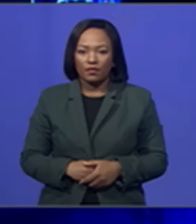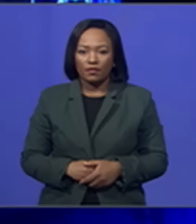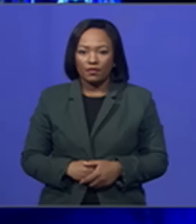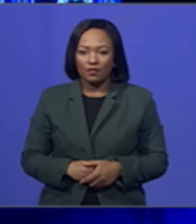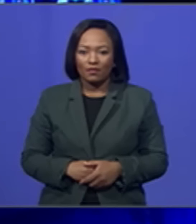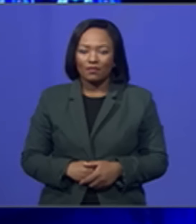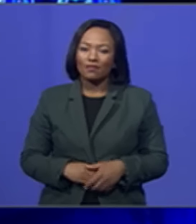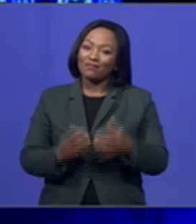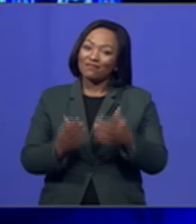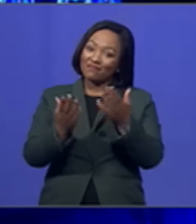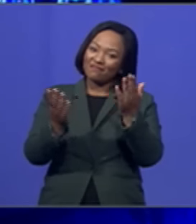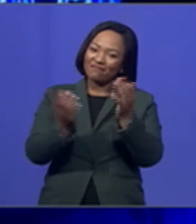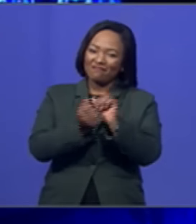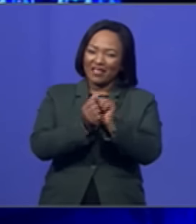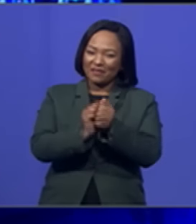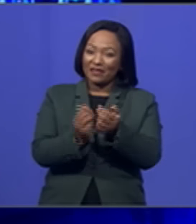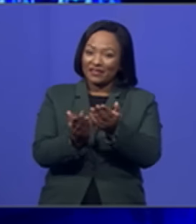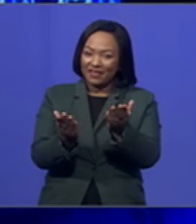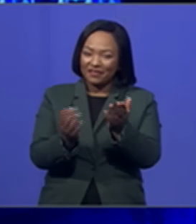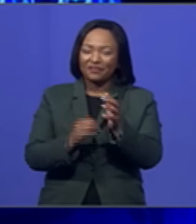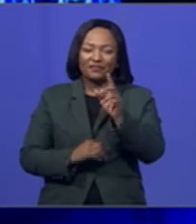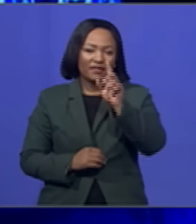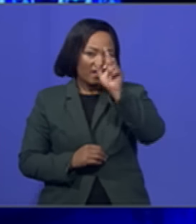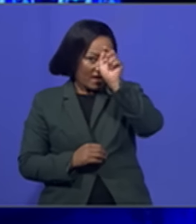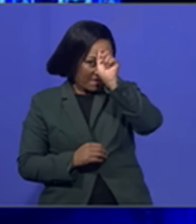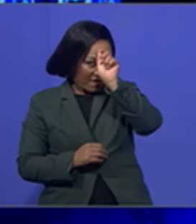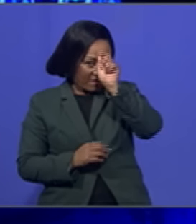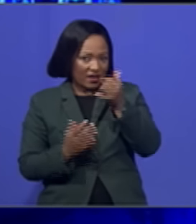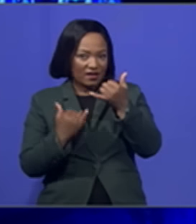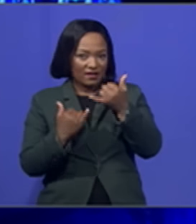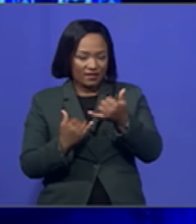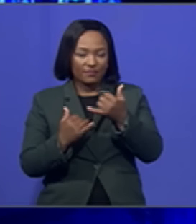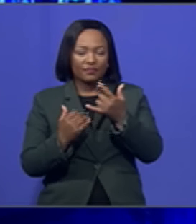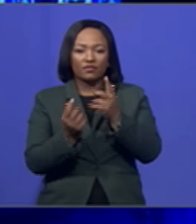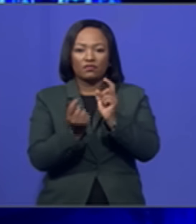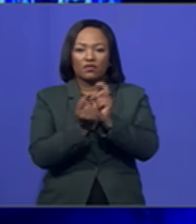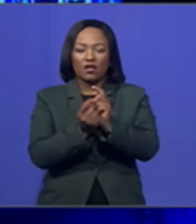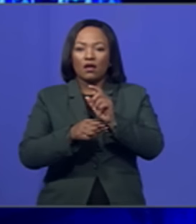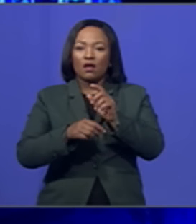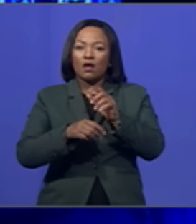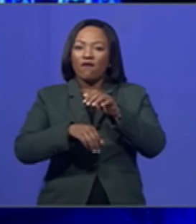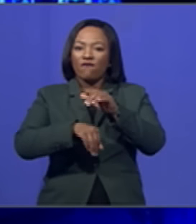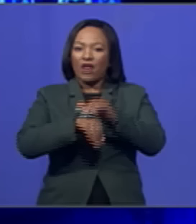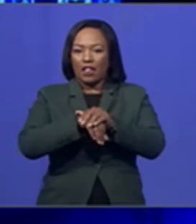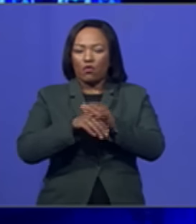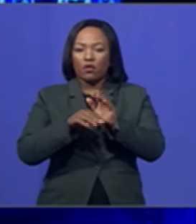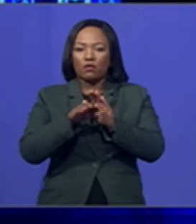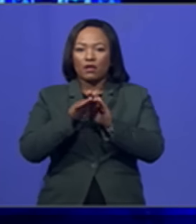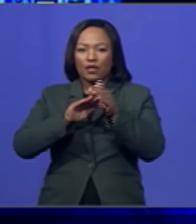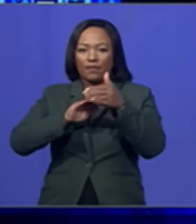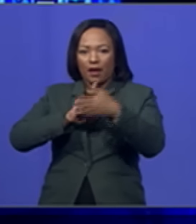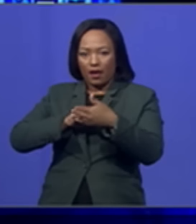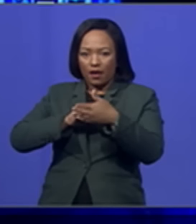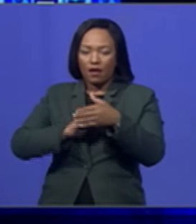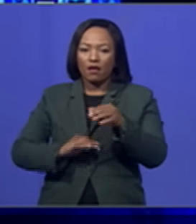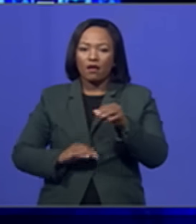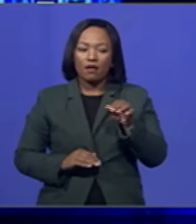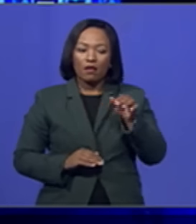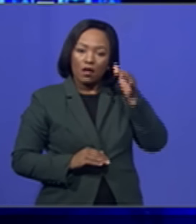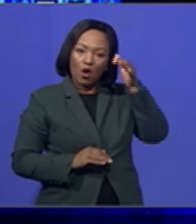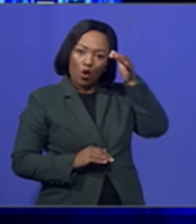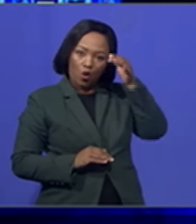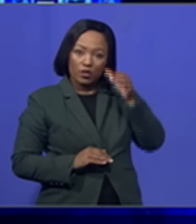Mui jwale re kena ho tsa dipapadi. Bafana ba pala papadi ya ho qetela ya setswalle phirimaneng ena kgahlano le naha ya Jamaica. Mokwetlisi wa Bafana